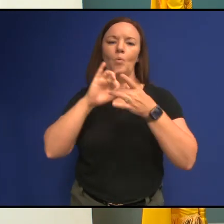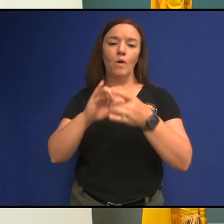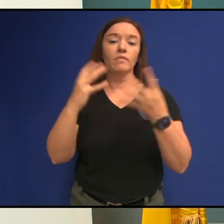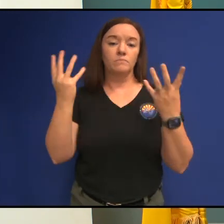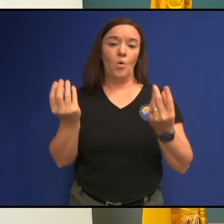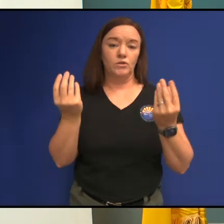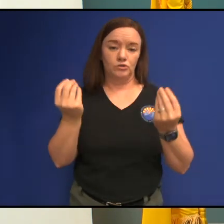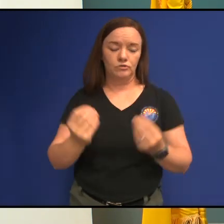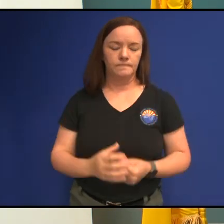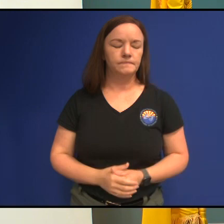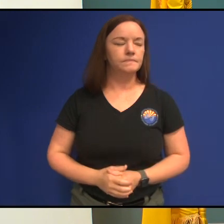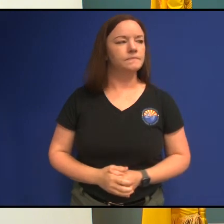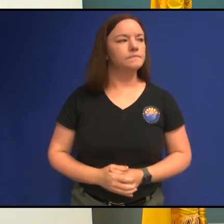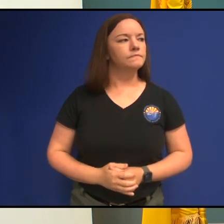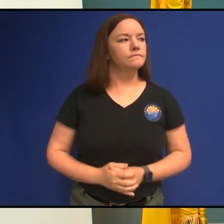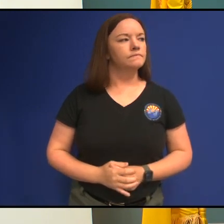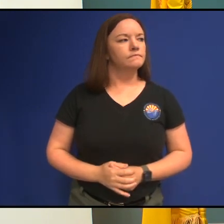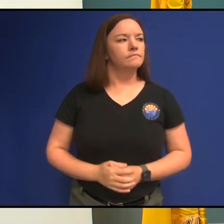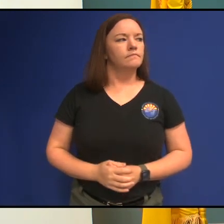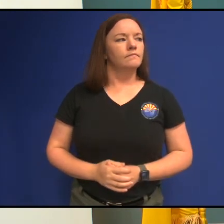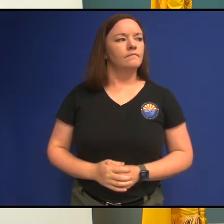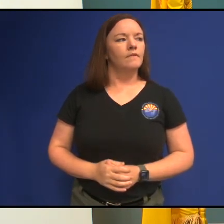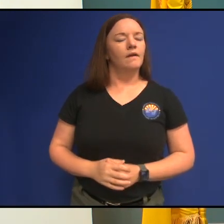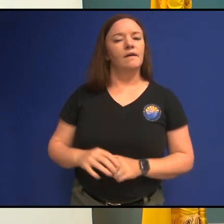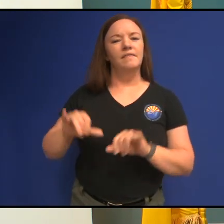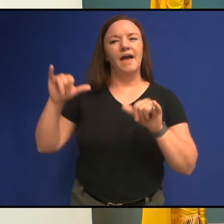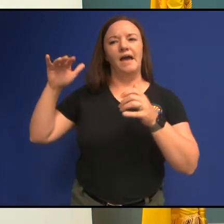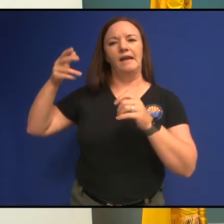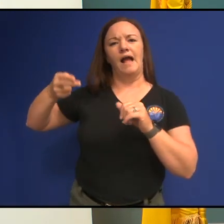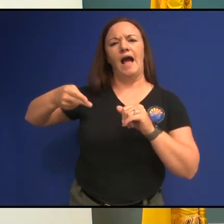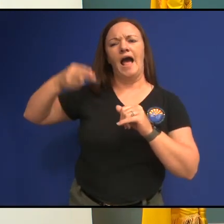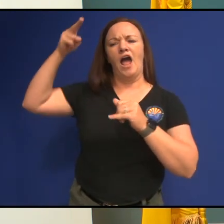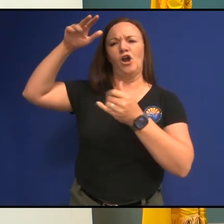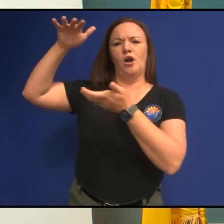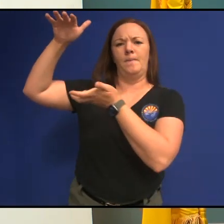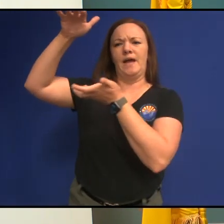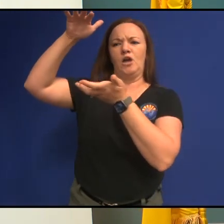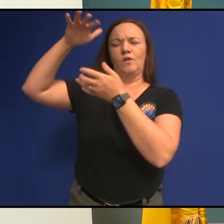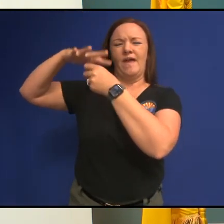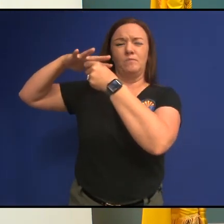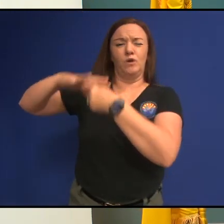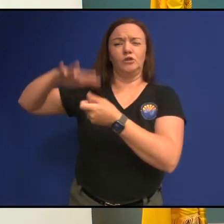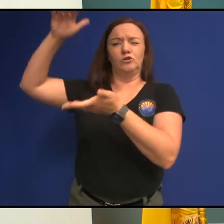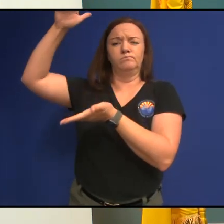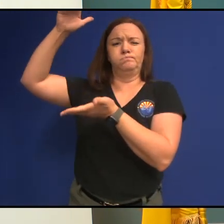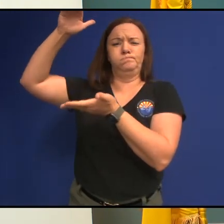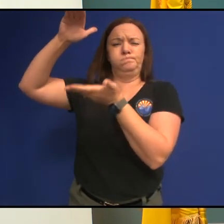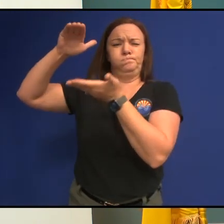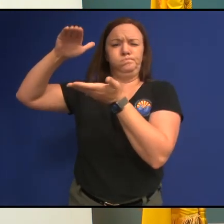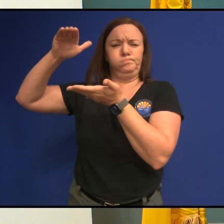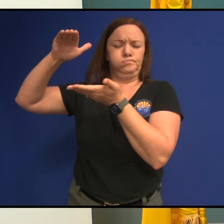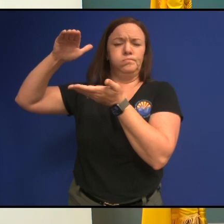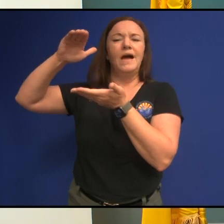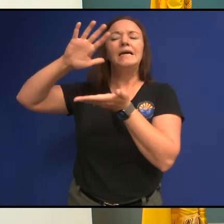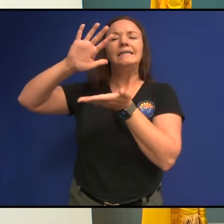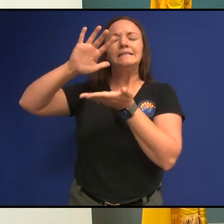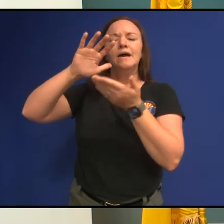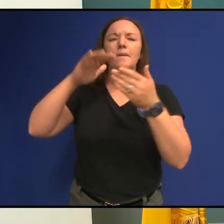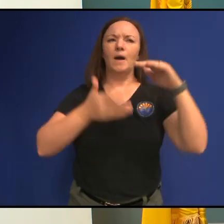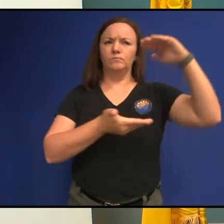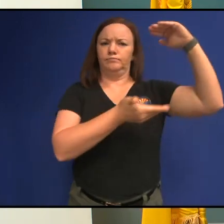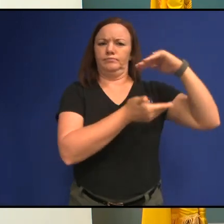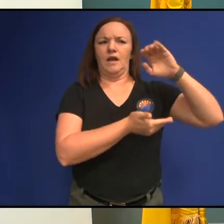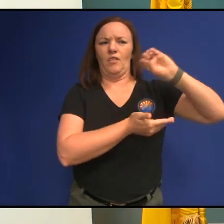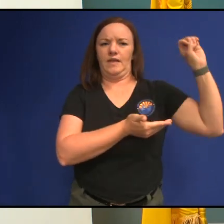So we have this upper level pattern that you see here with this high pressure that's generally centered to the east of us.